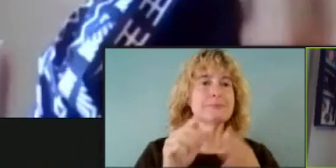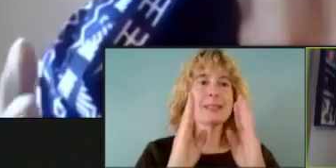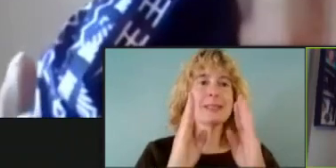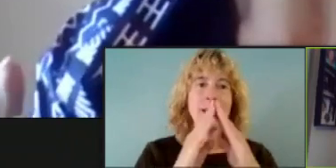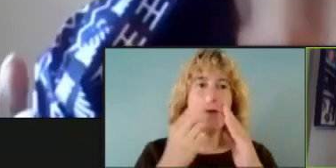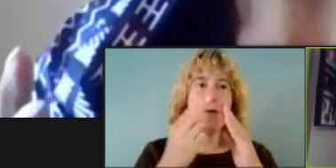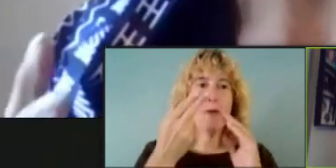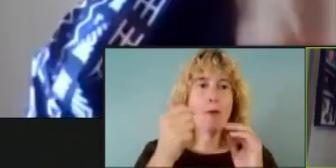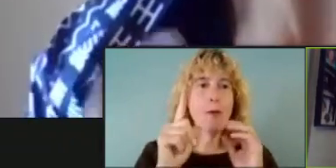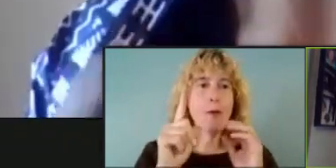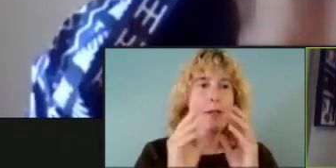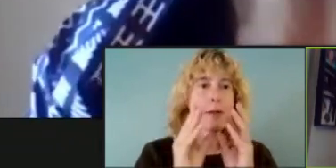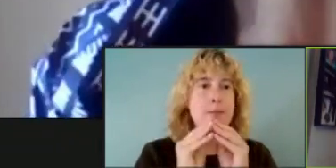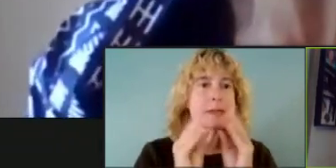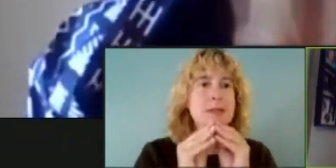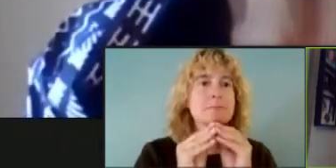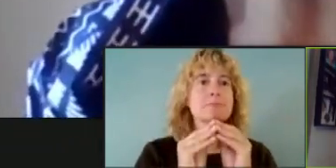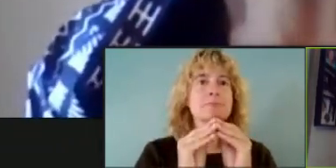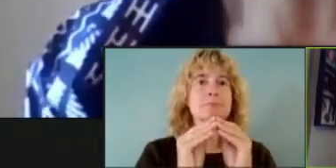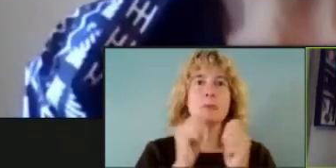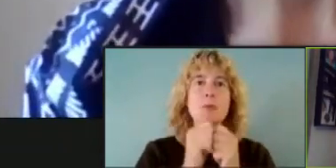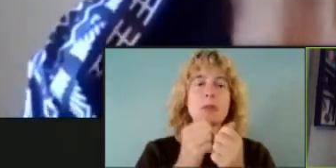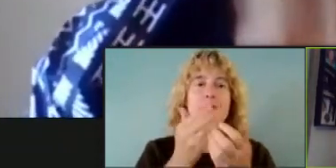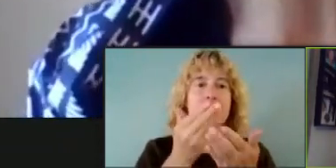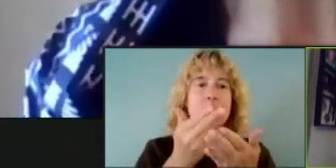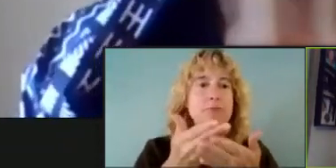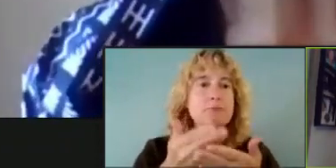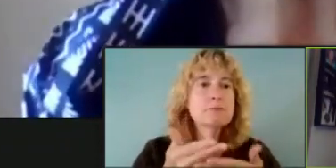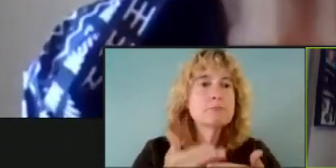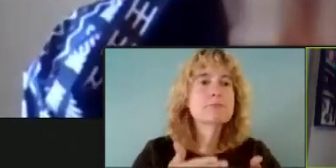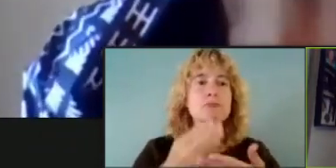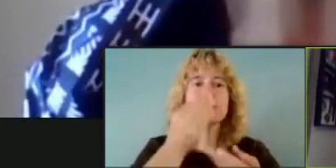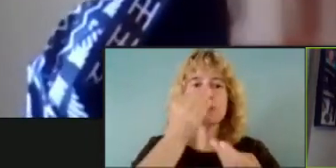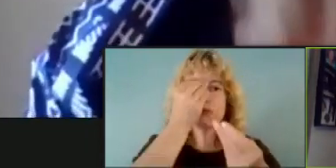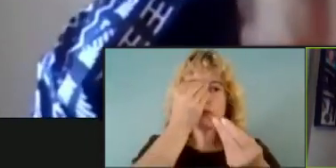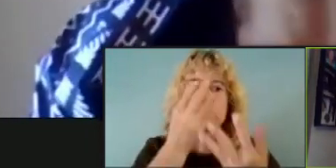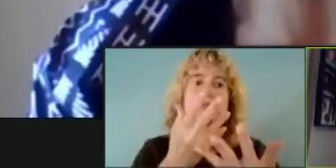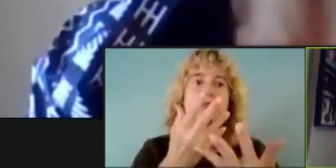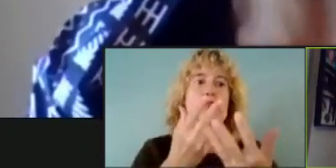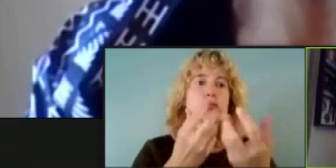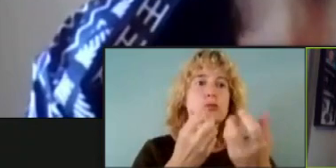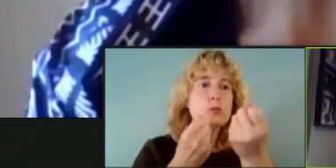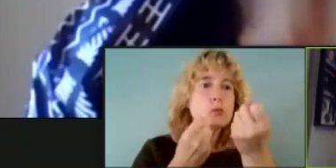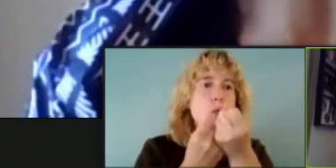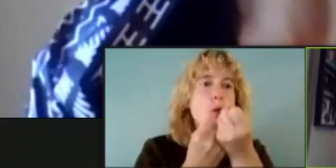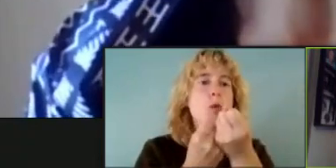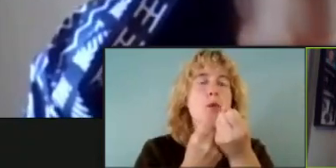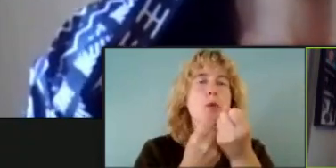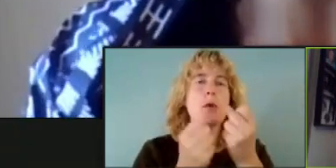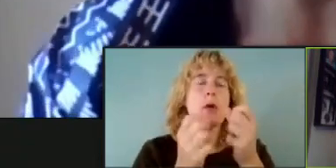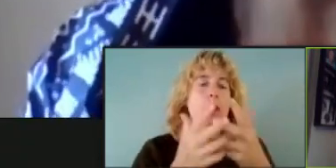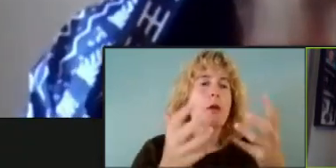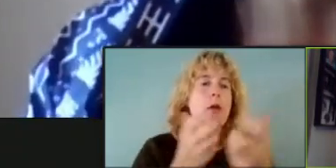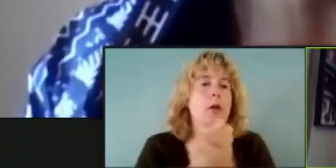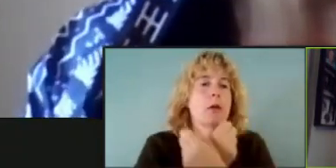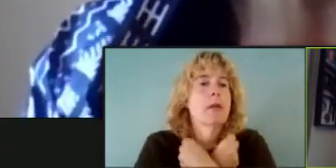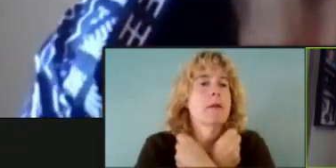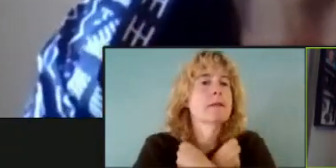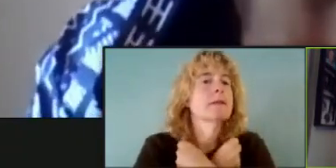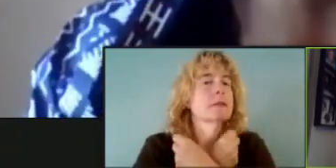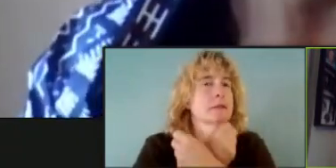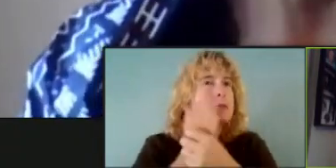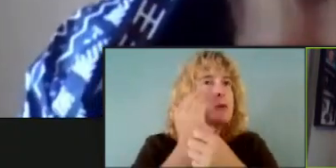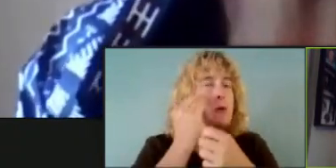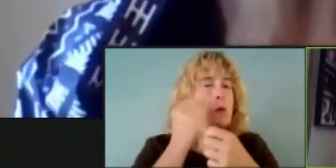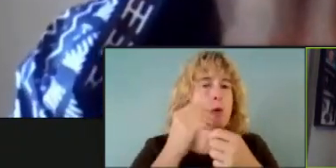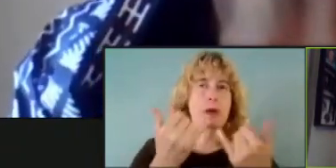with support, and a lot of love, because we know that this continues to be a trying time for all